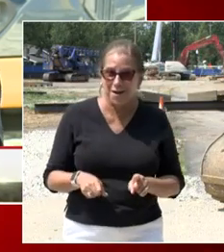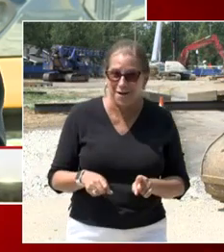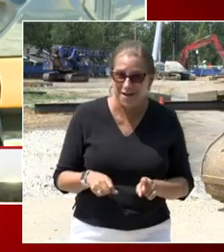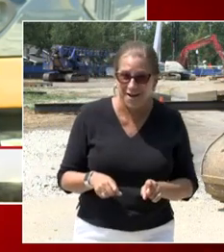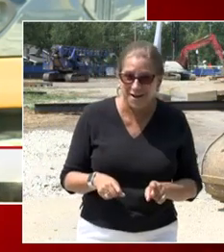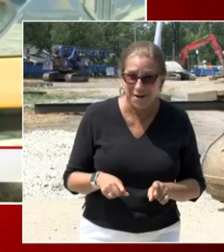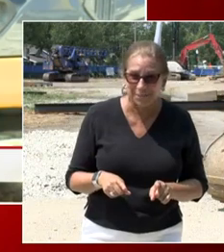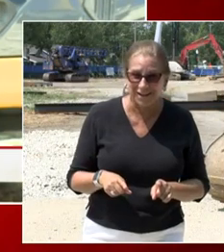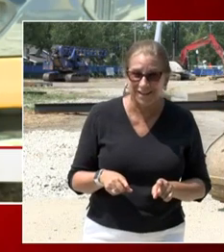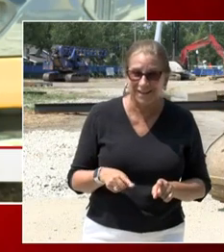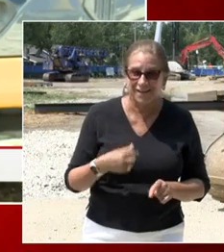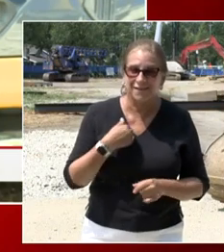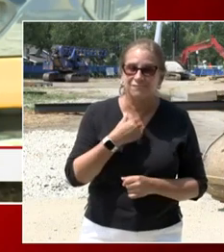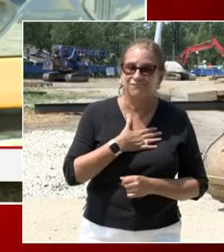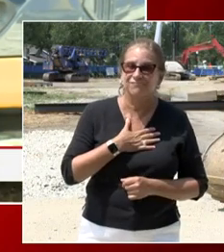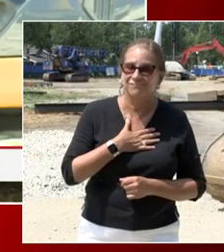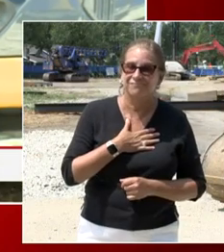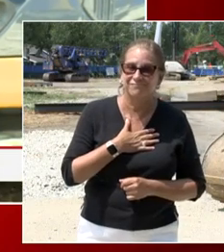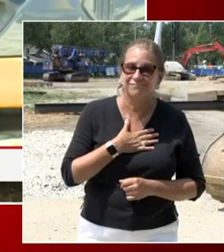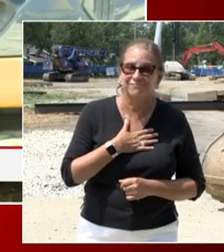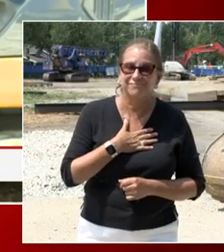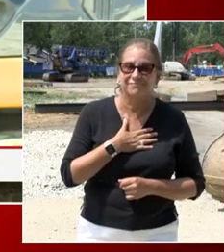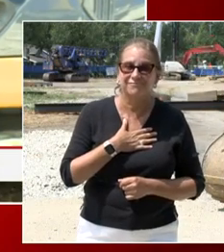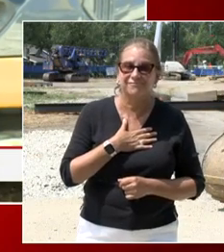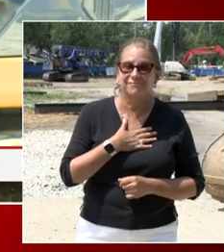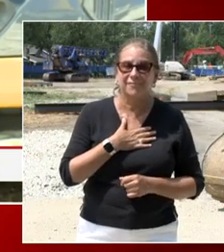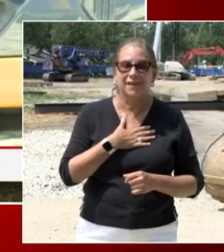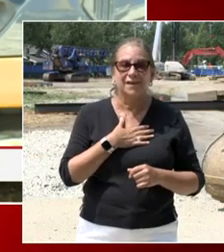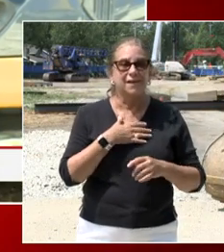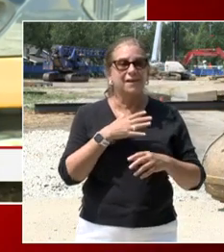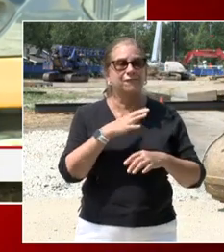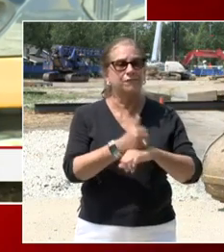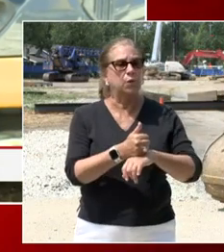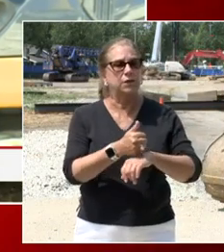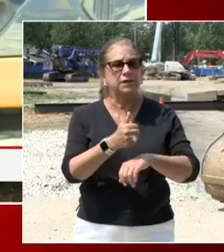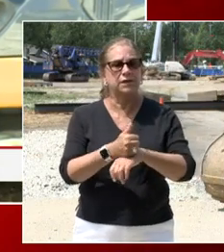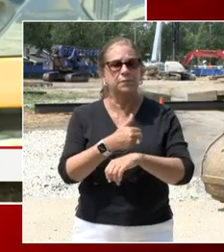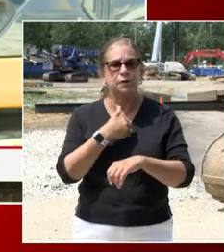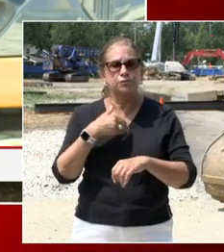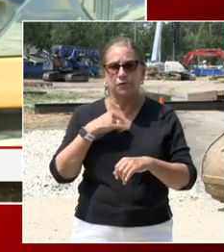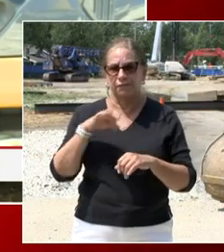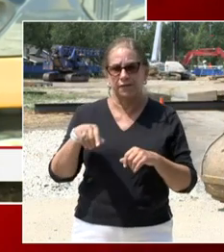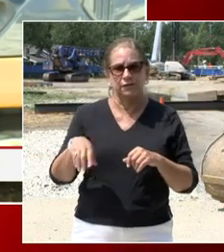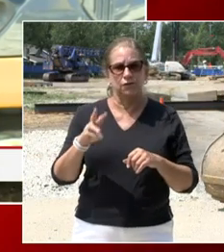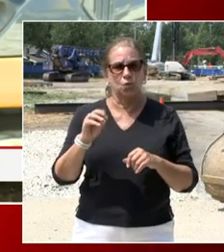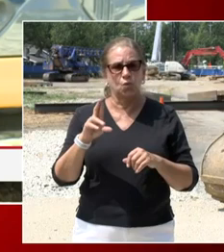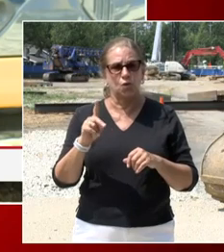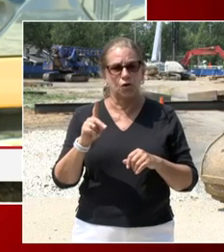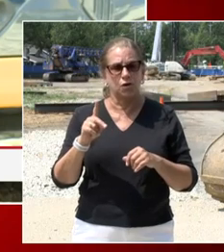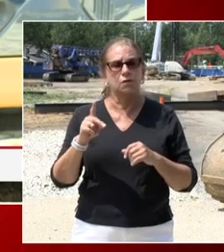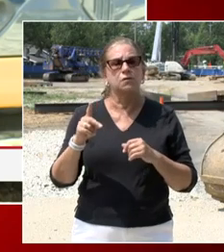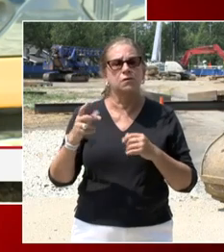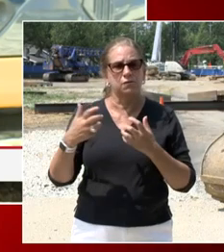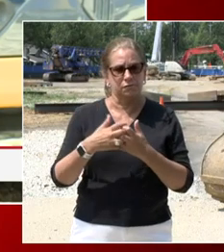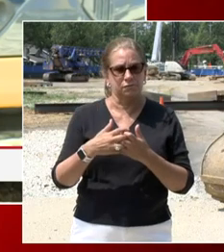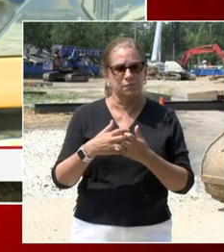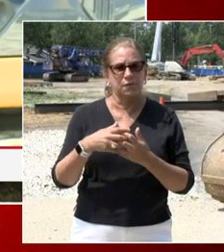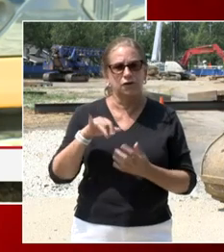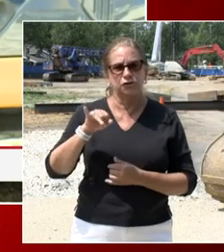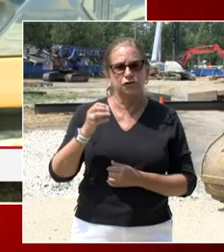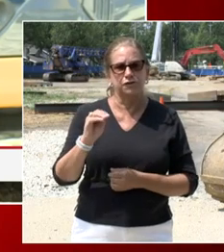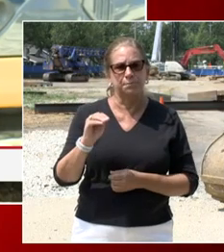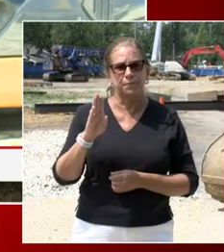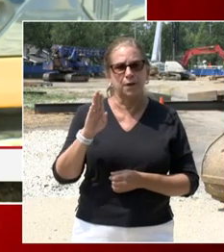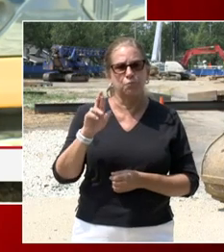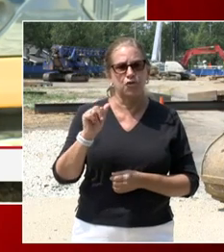member, the late, who was one of my colleagues also on the council, Jim Graham, who